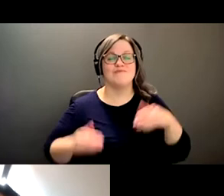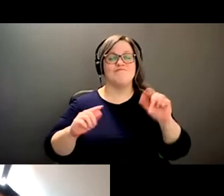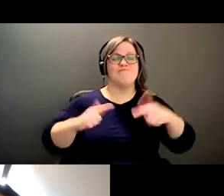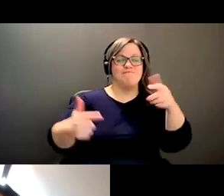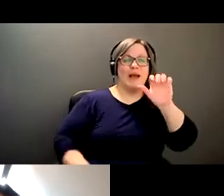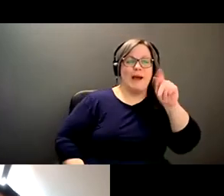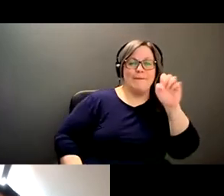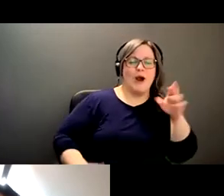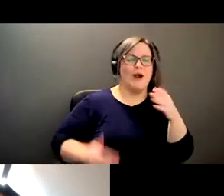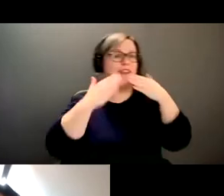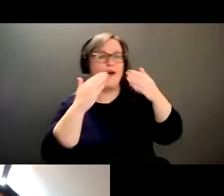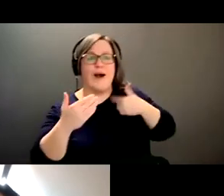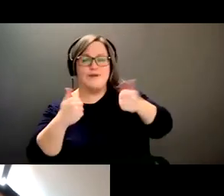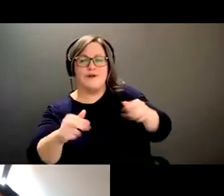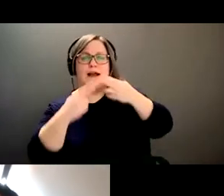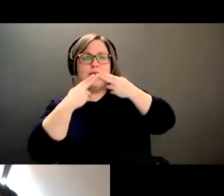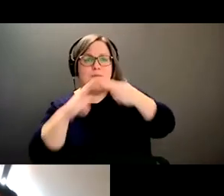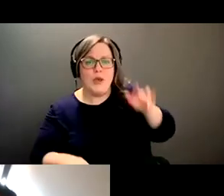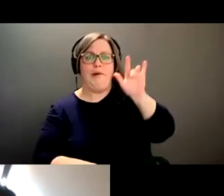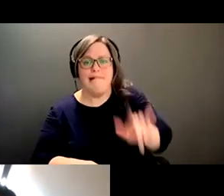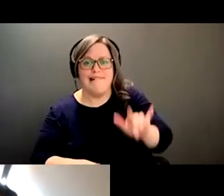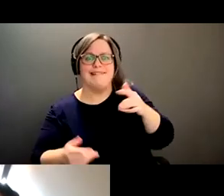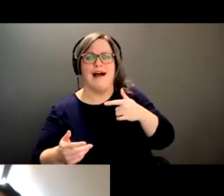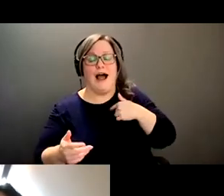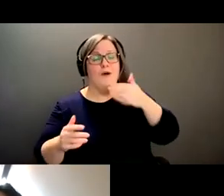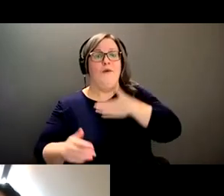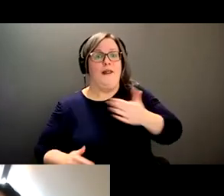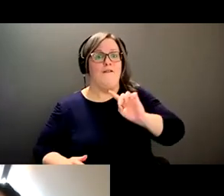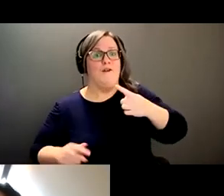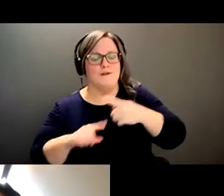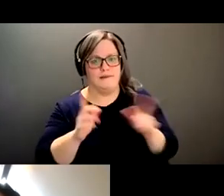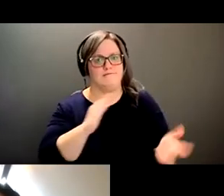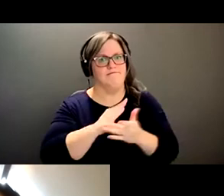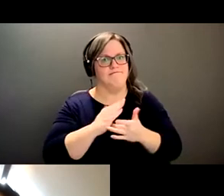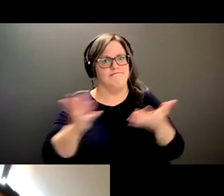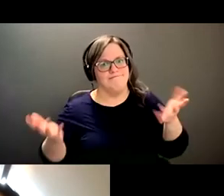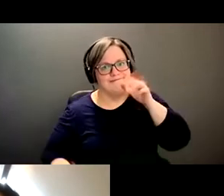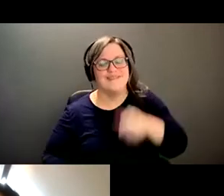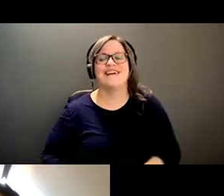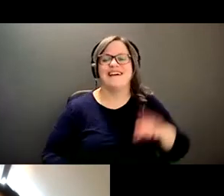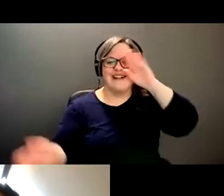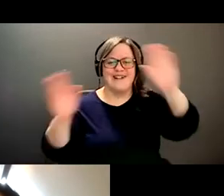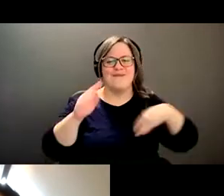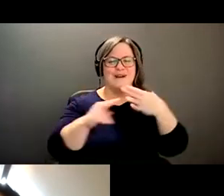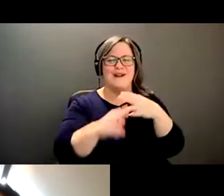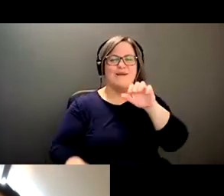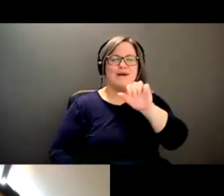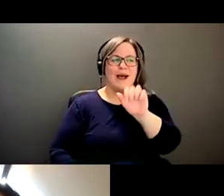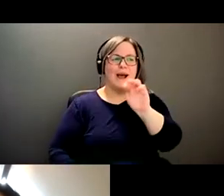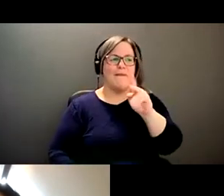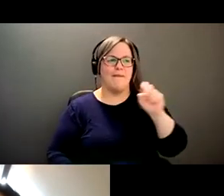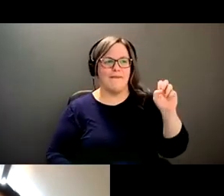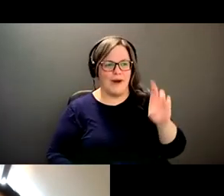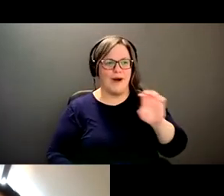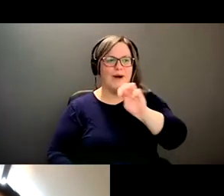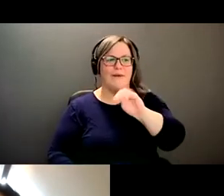to go first, but technological challenges. Hello, everyone. My name is Ammar Mahimwalla.